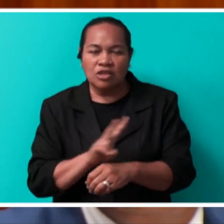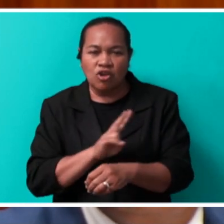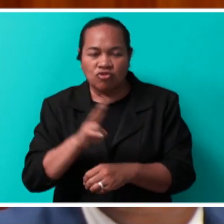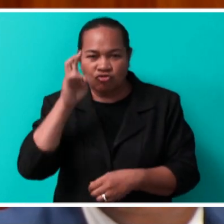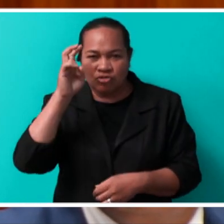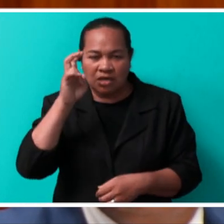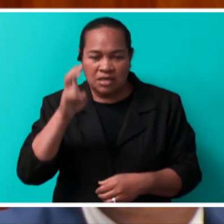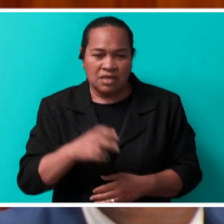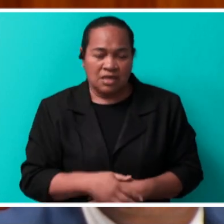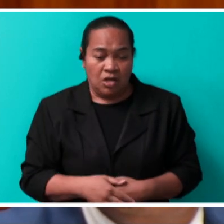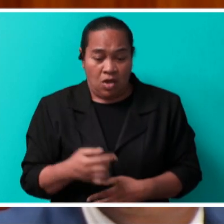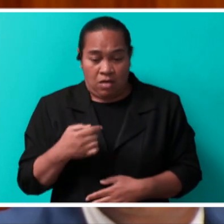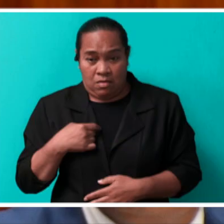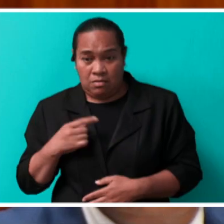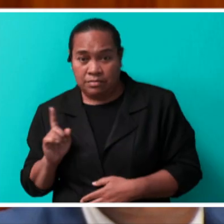once we came in,